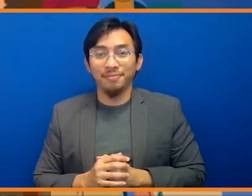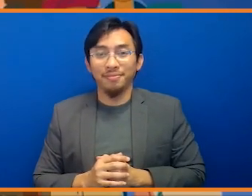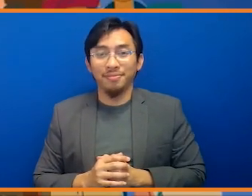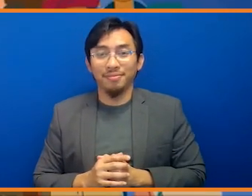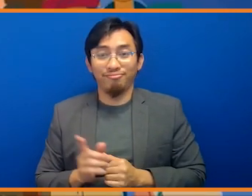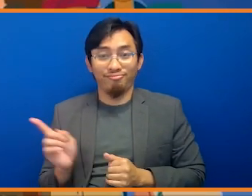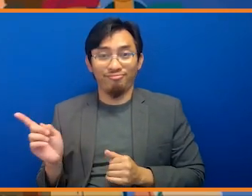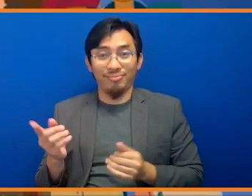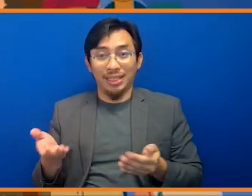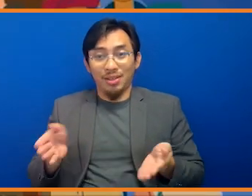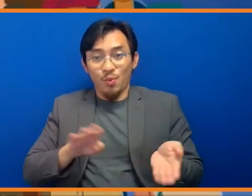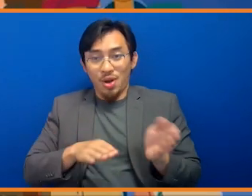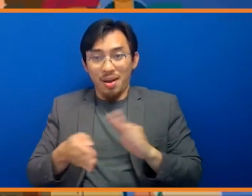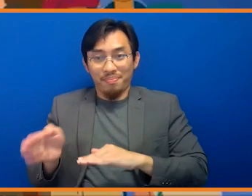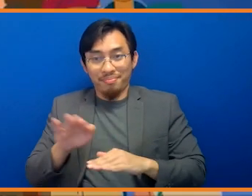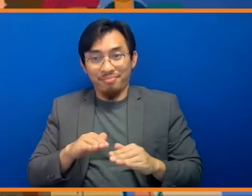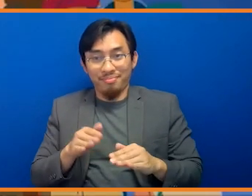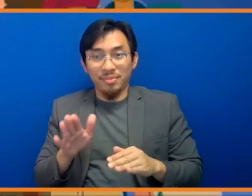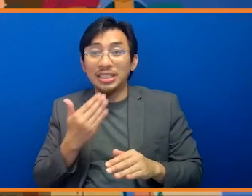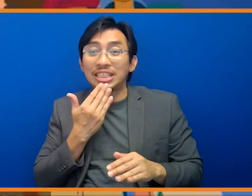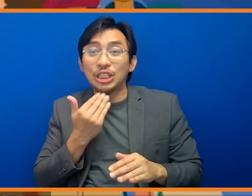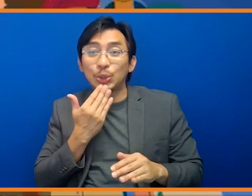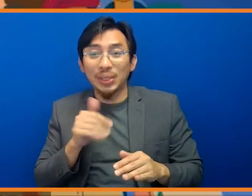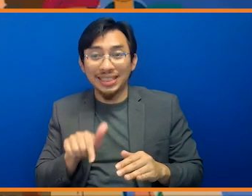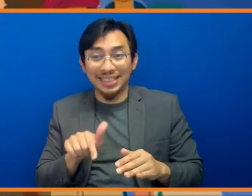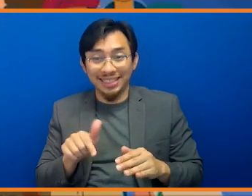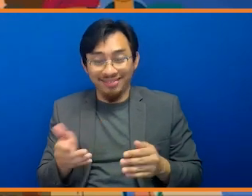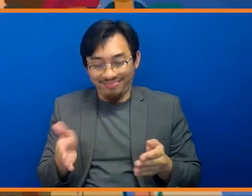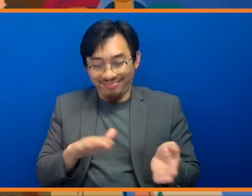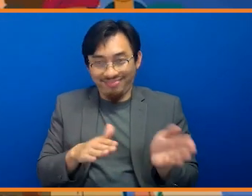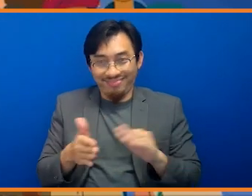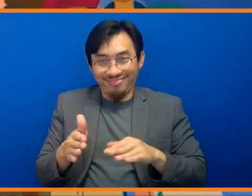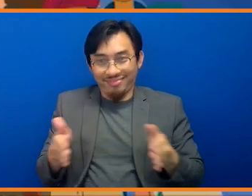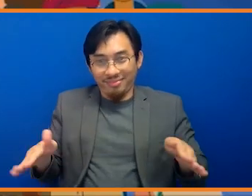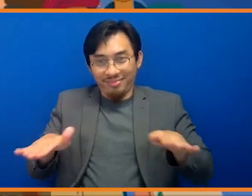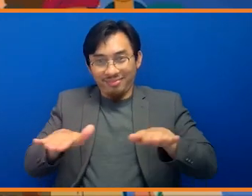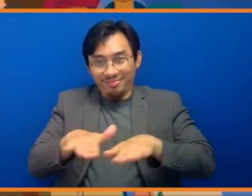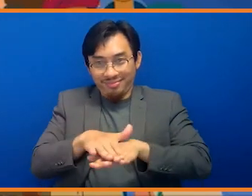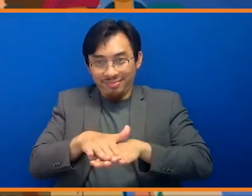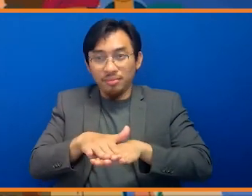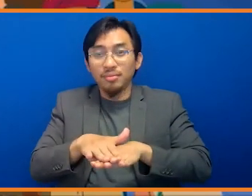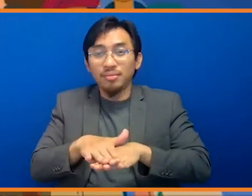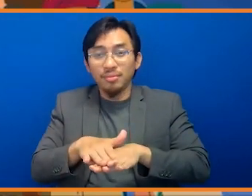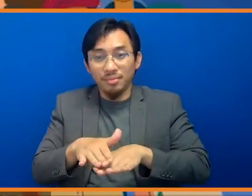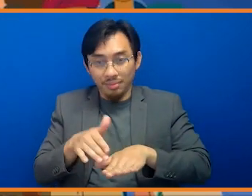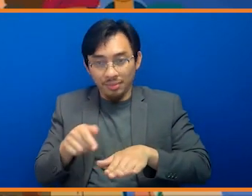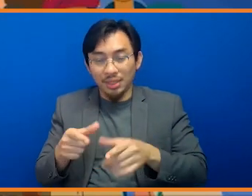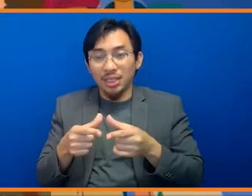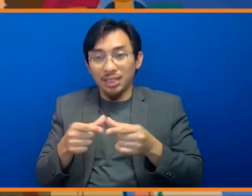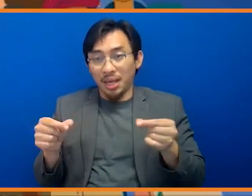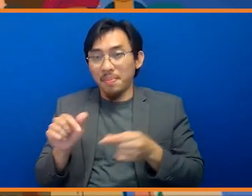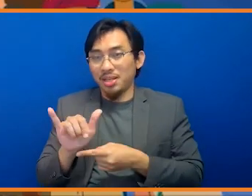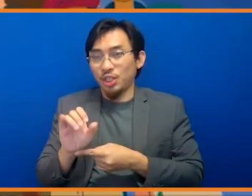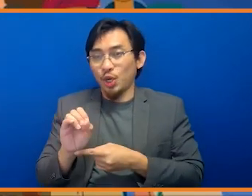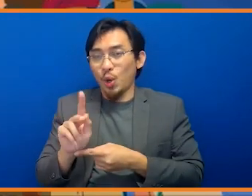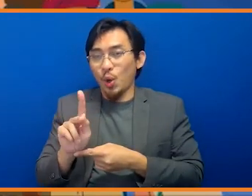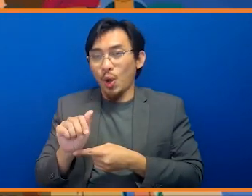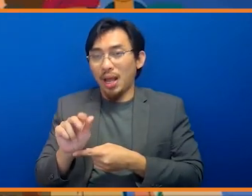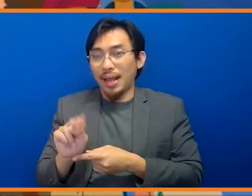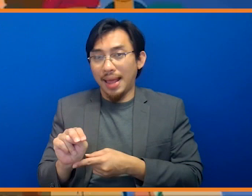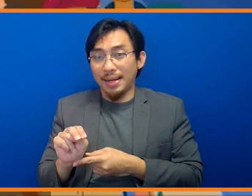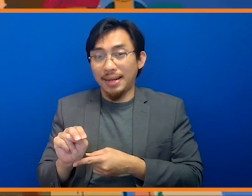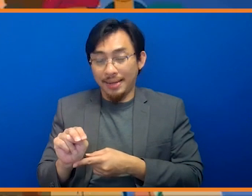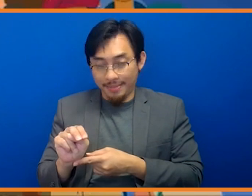This is the wrapping sheet of this sweet. In Japanese, yokan in Japanese.